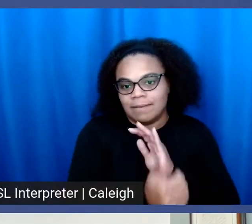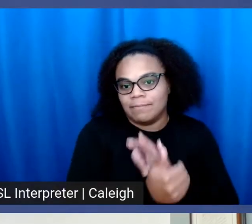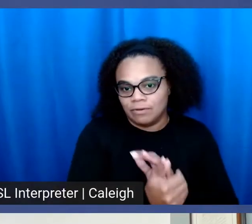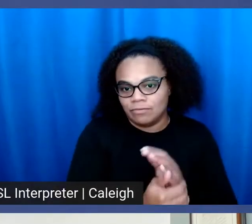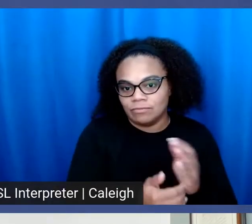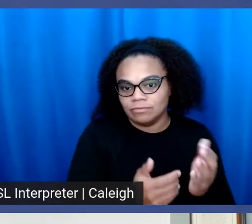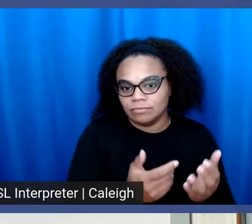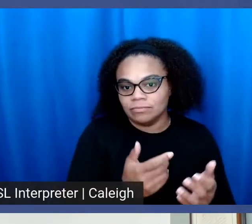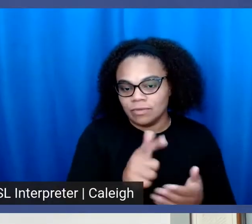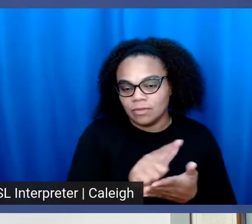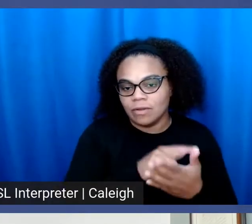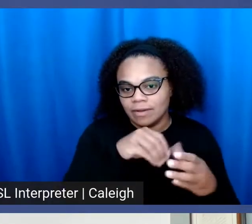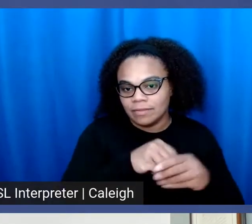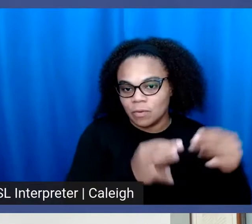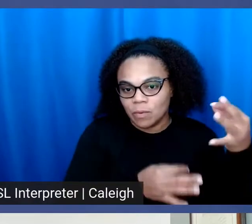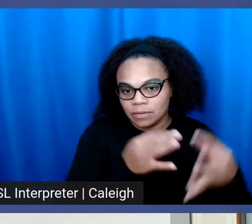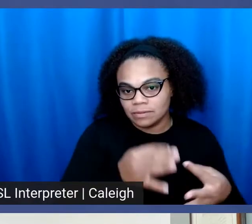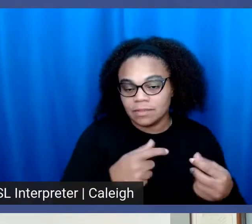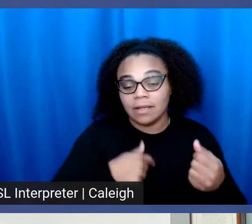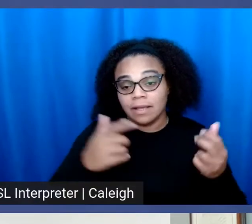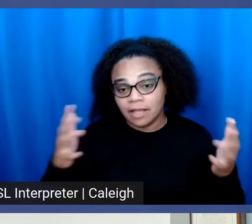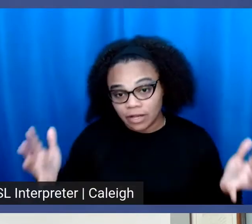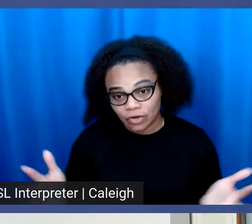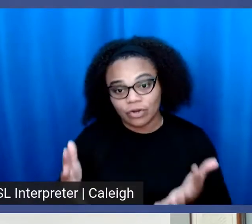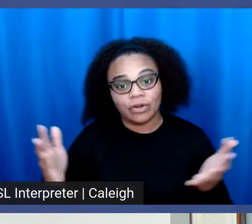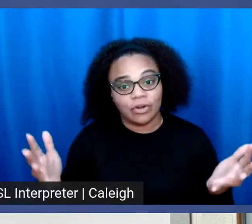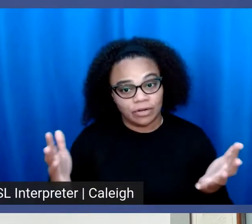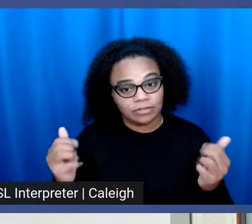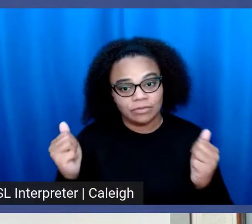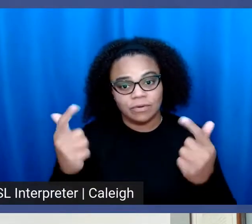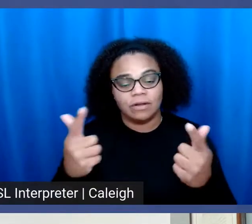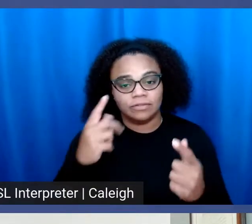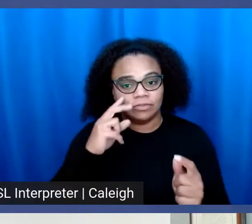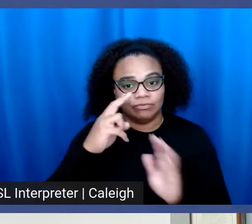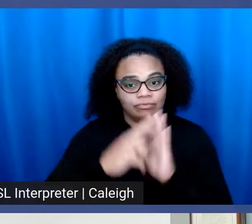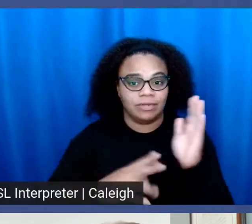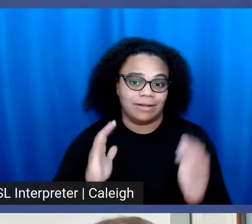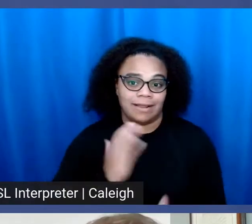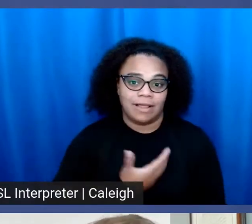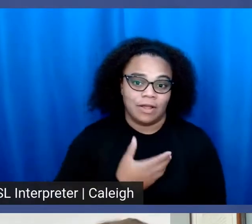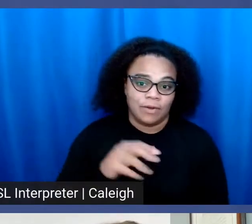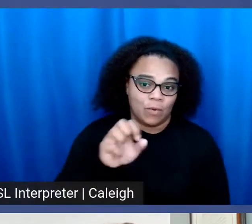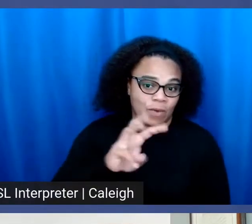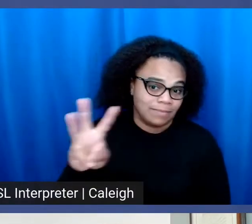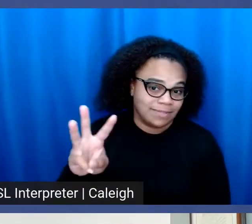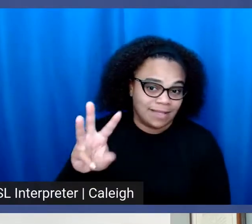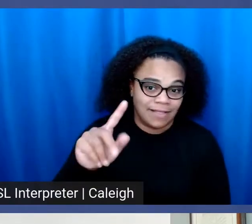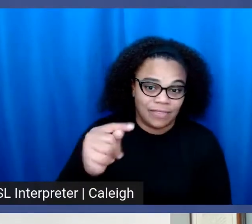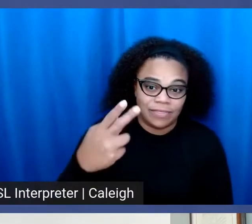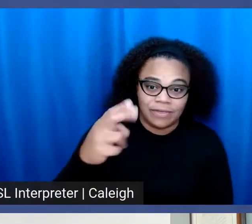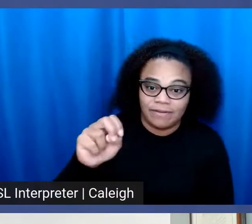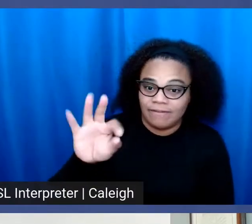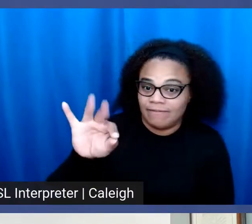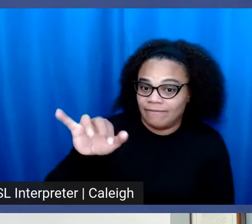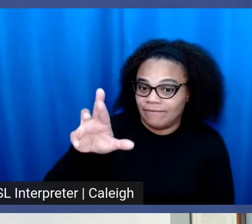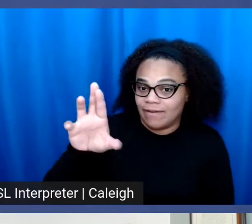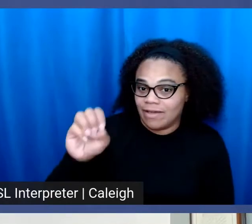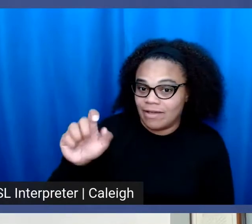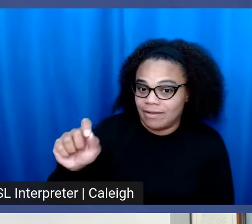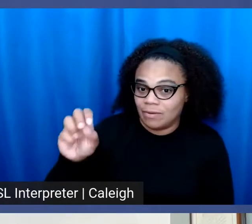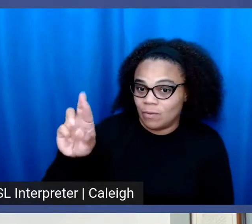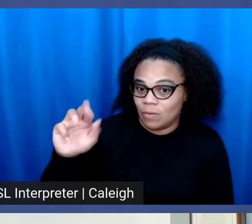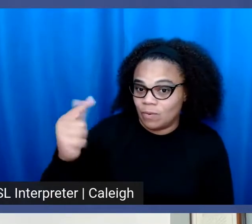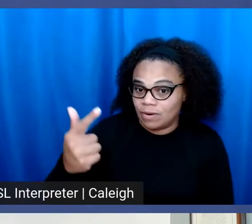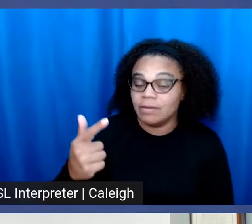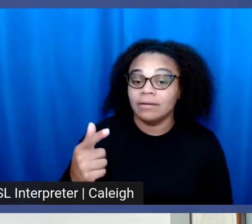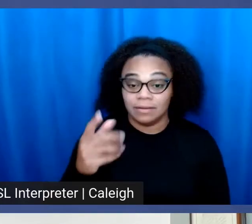I encourage everybody to check out our website, thefire.org. If I may just get in that quick plug for a copy of this